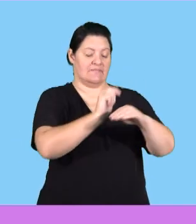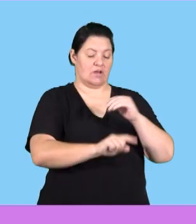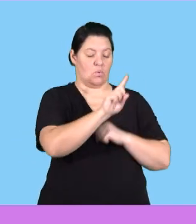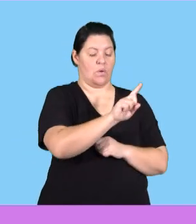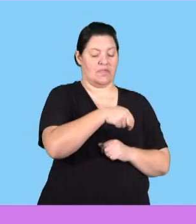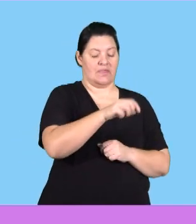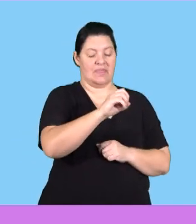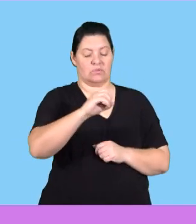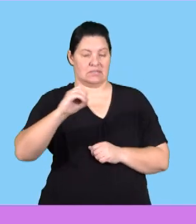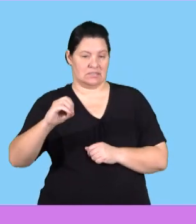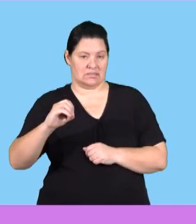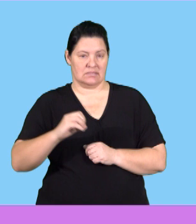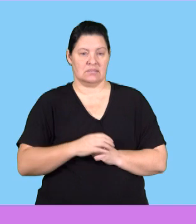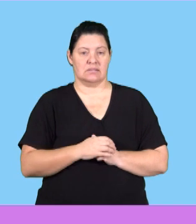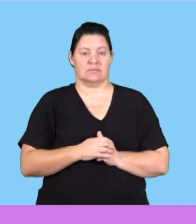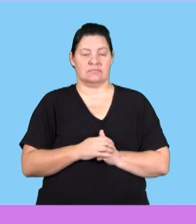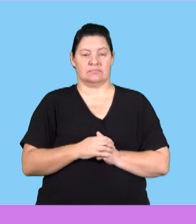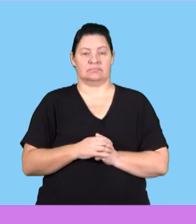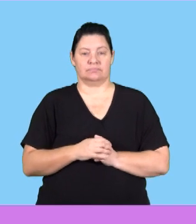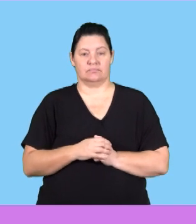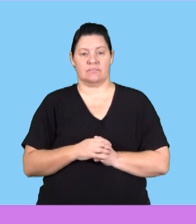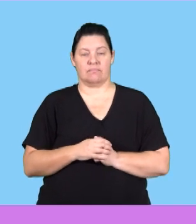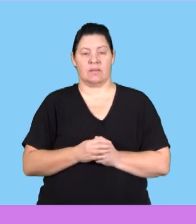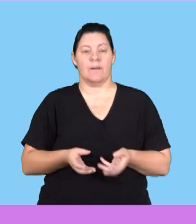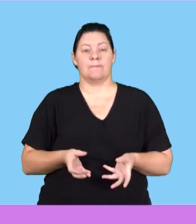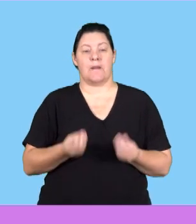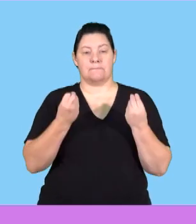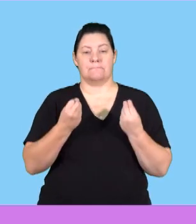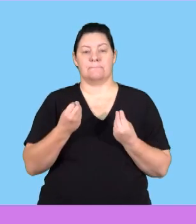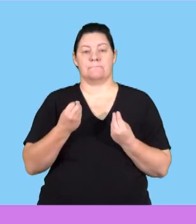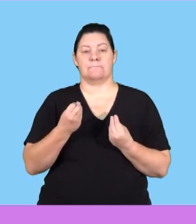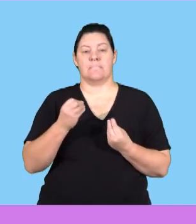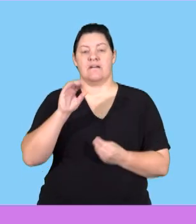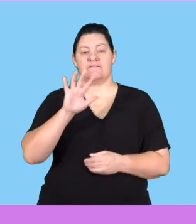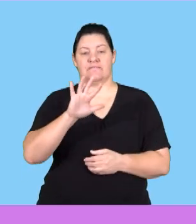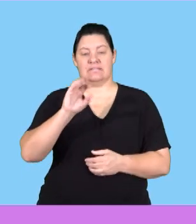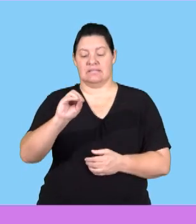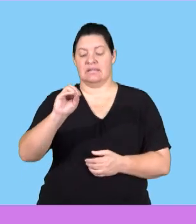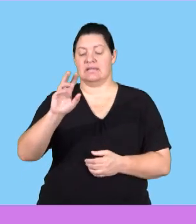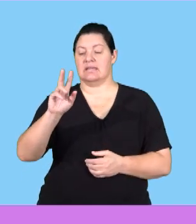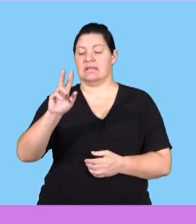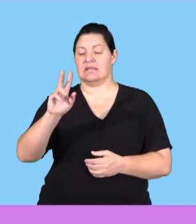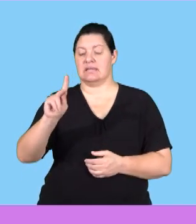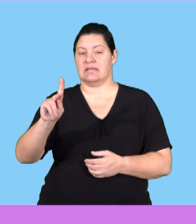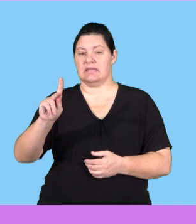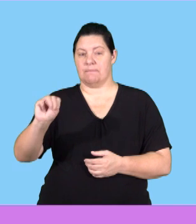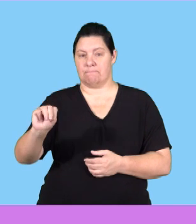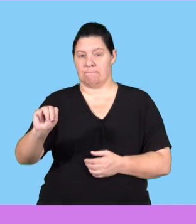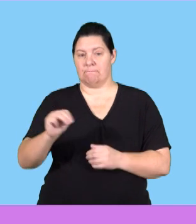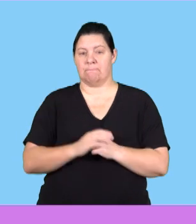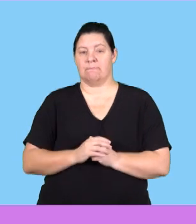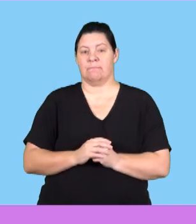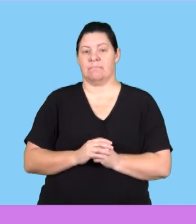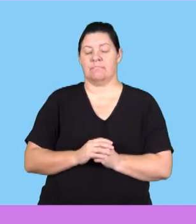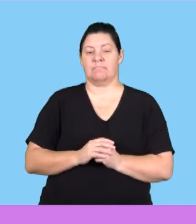divided by 1,000. We get 50. So this is 50